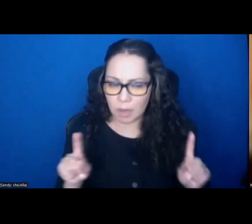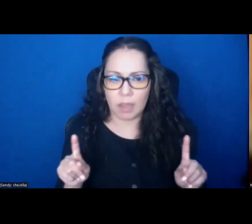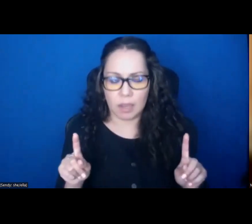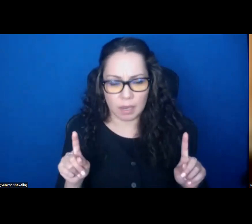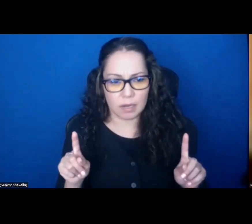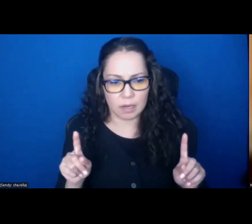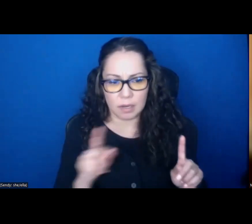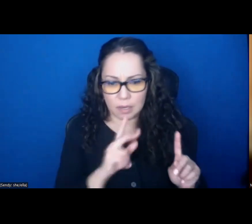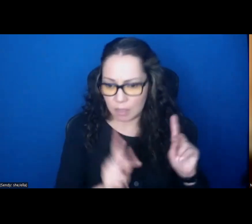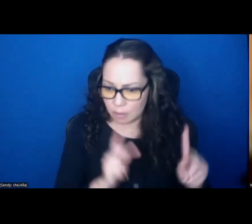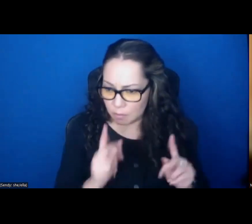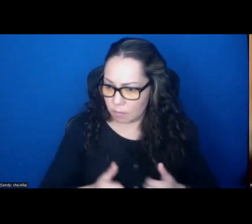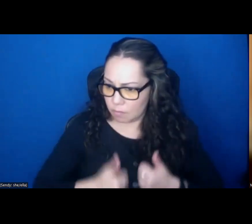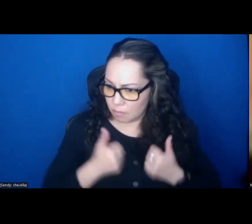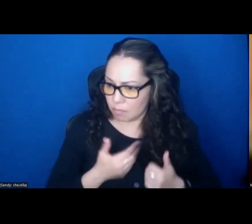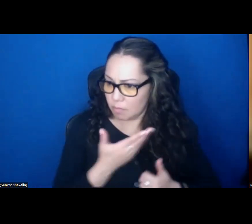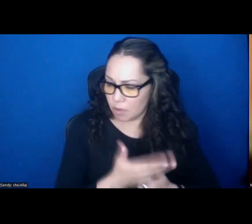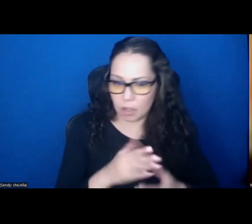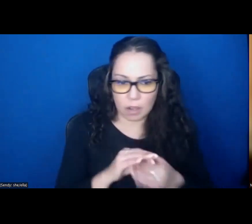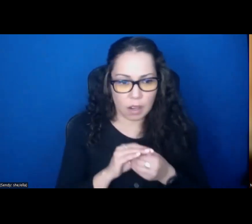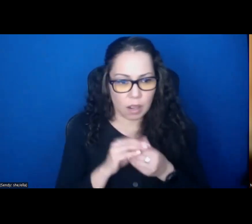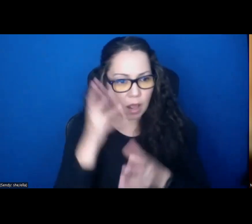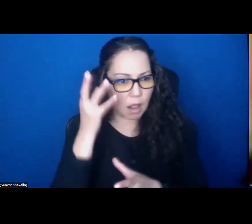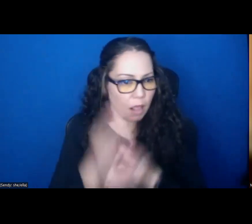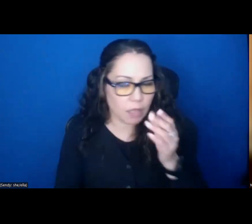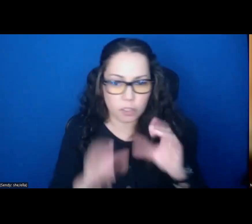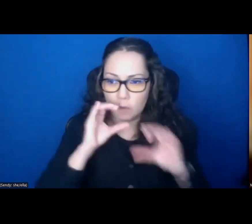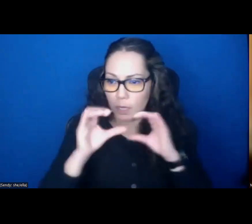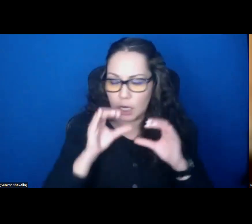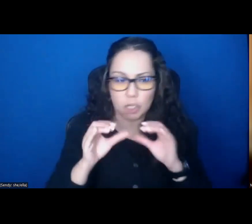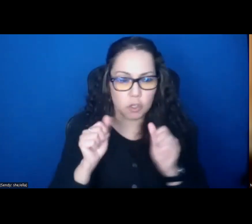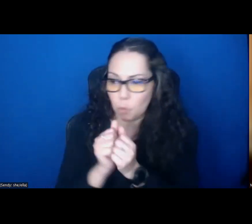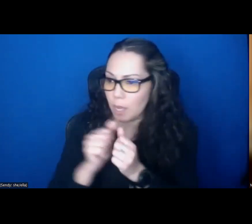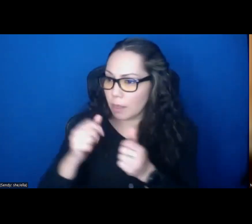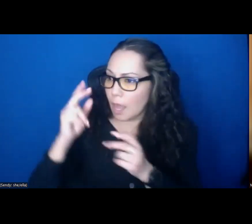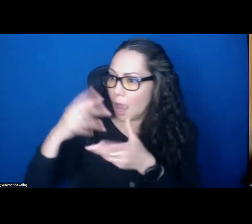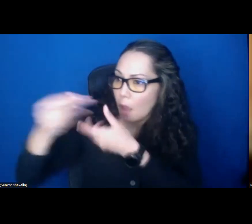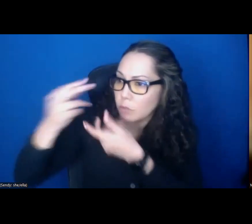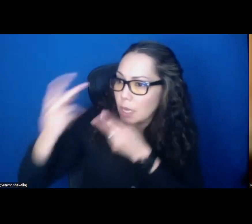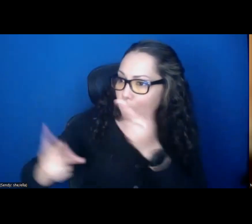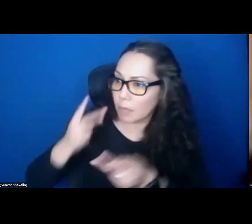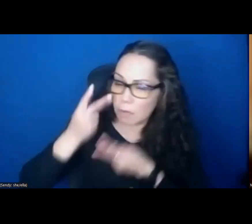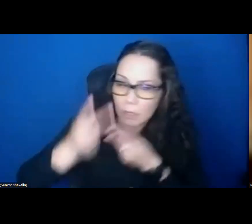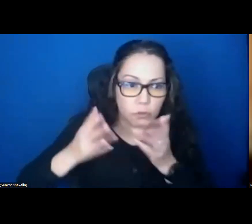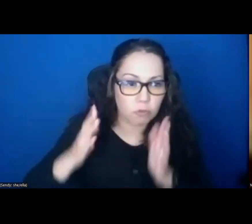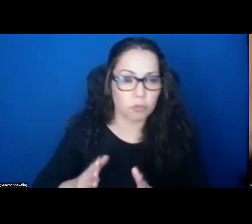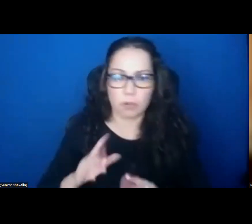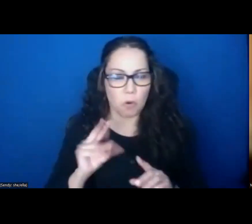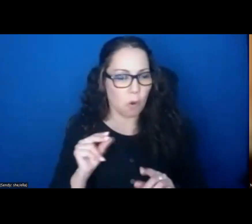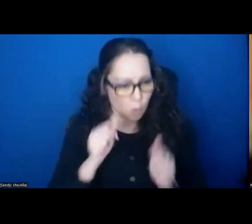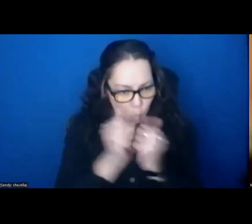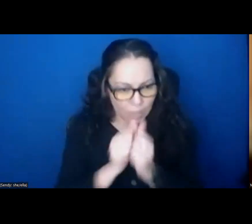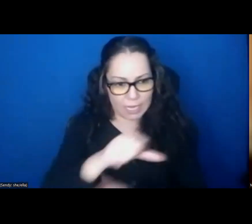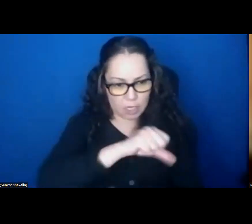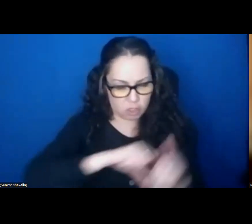with people outside of the nursing home, they lost communication with each other. They were not even, staff were told they were not even